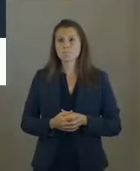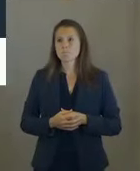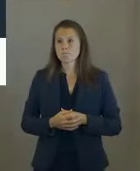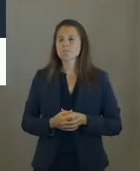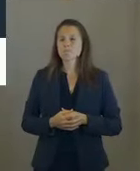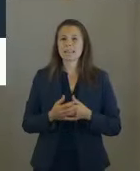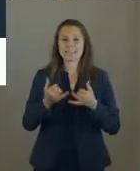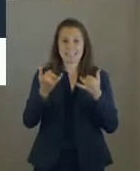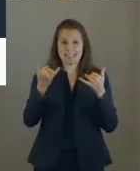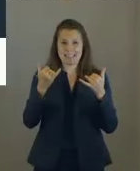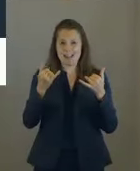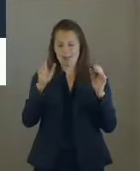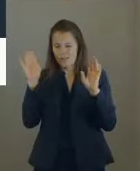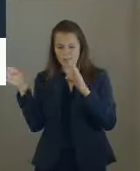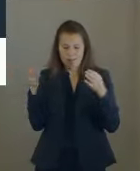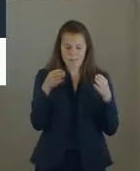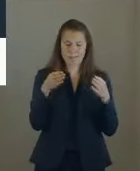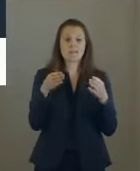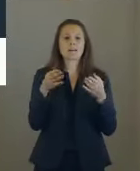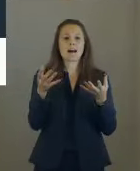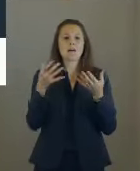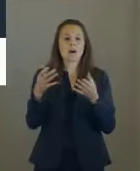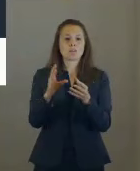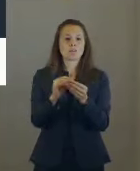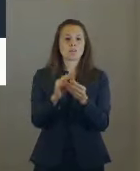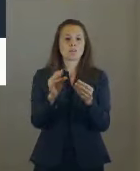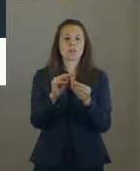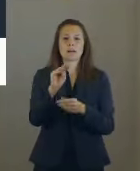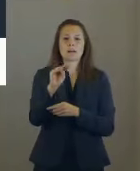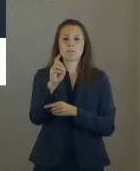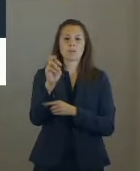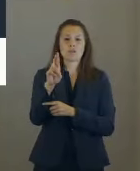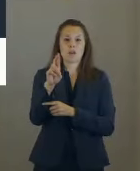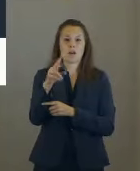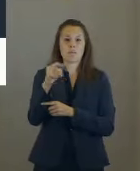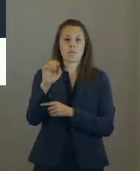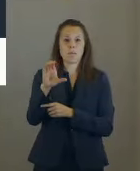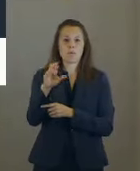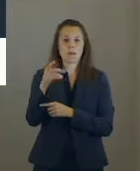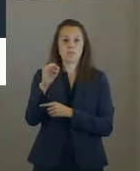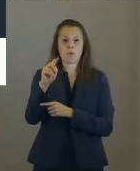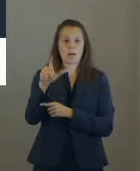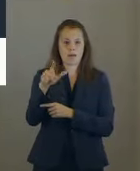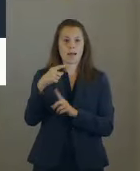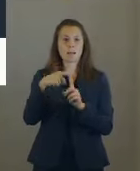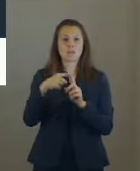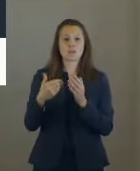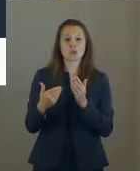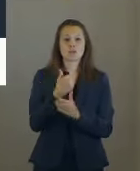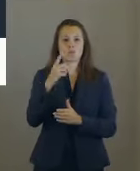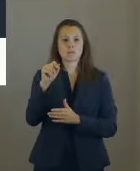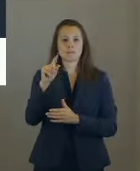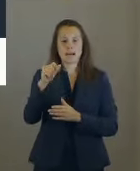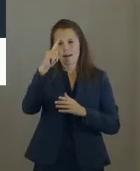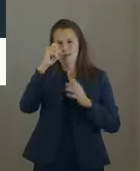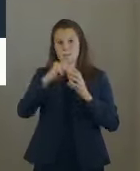With those things in mind, I would like to reintroduce you to the Michigan Department of Civil Rights public portal and our new data